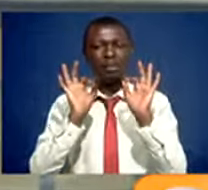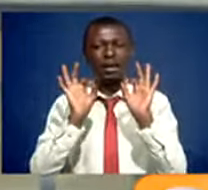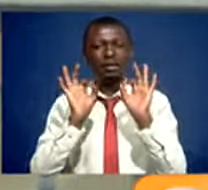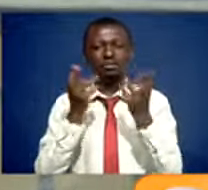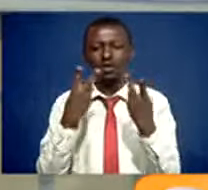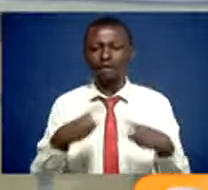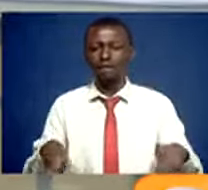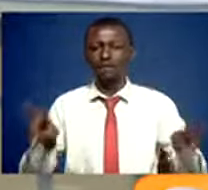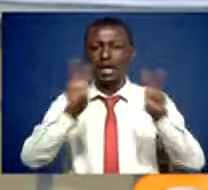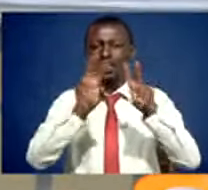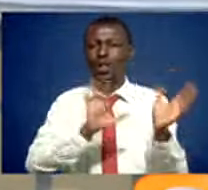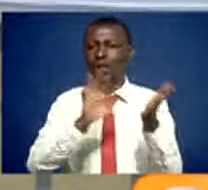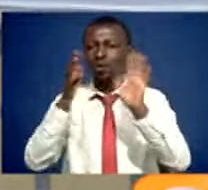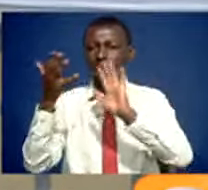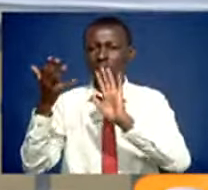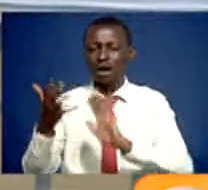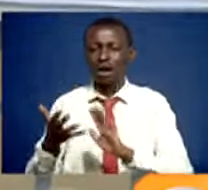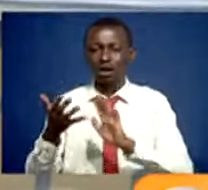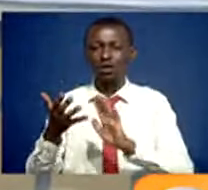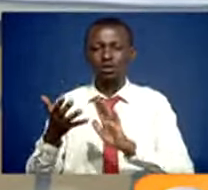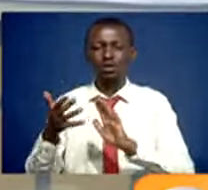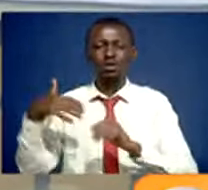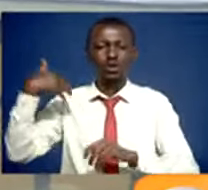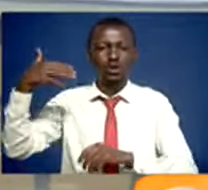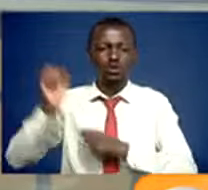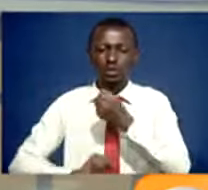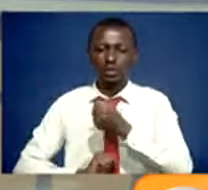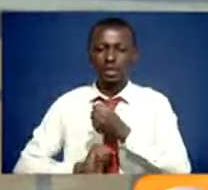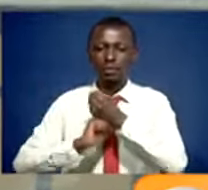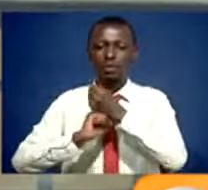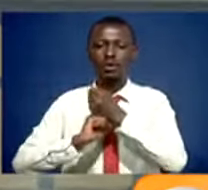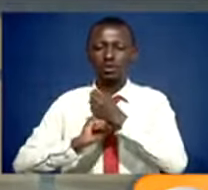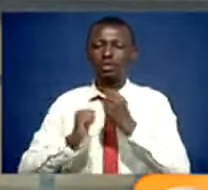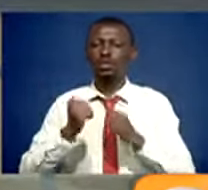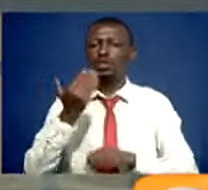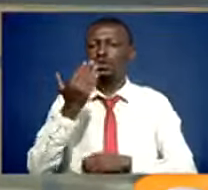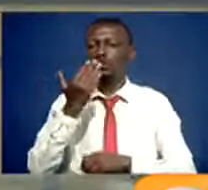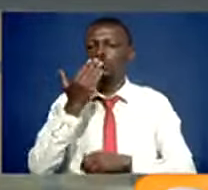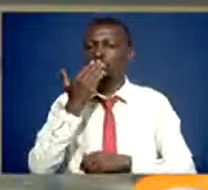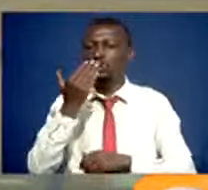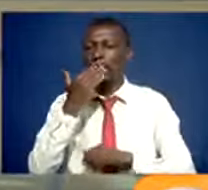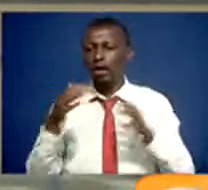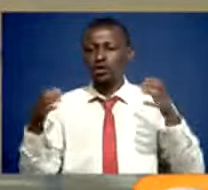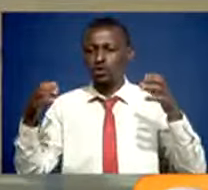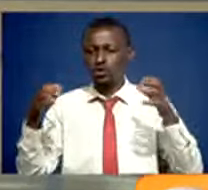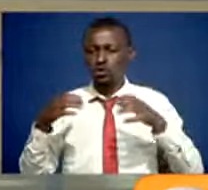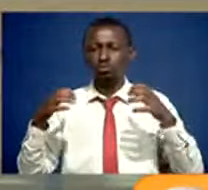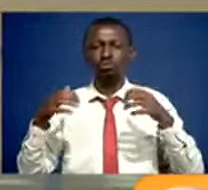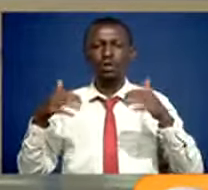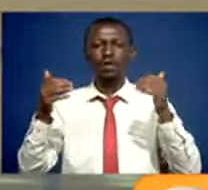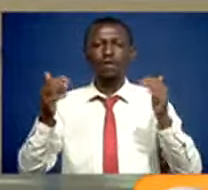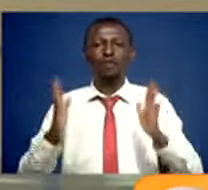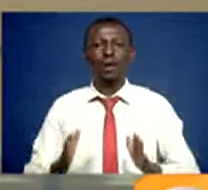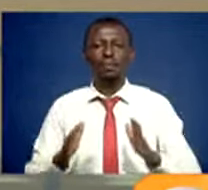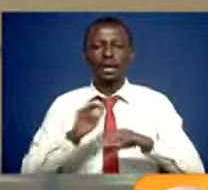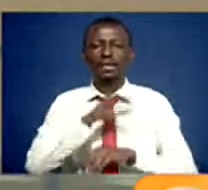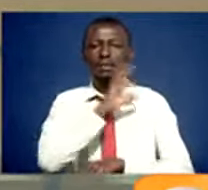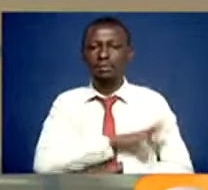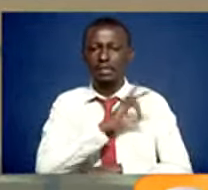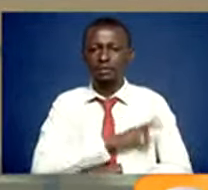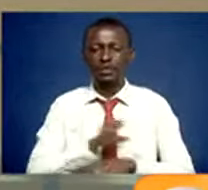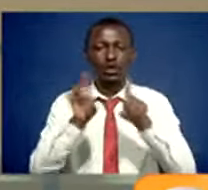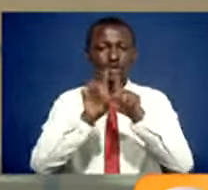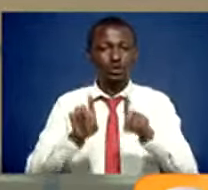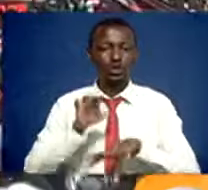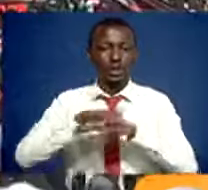chains have been the mainstay of the local economies of our sugar belt and a generator of much needed